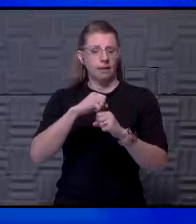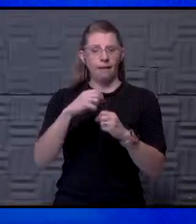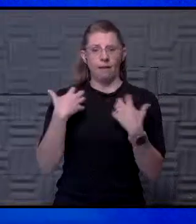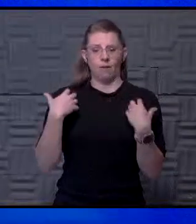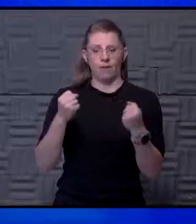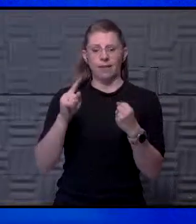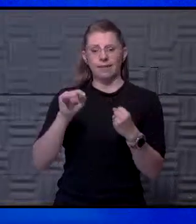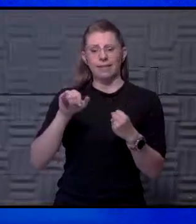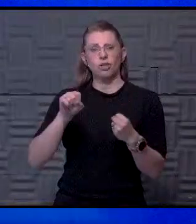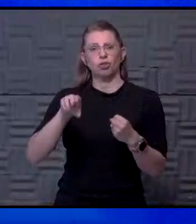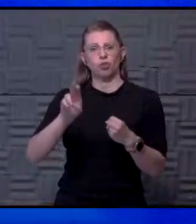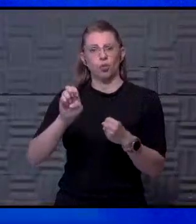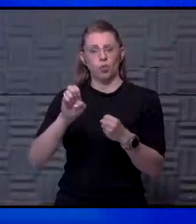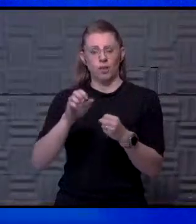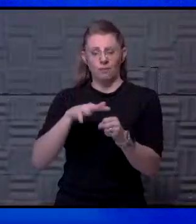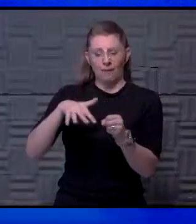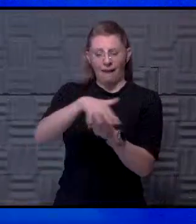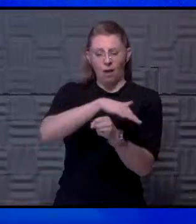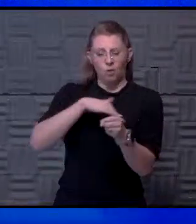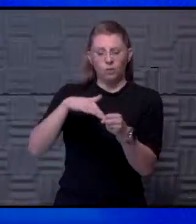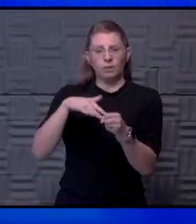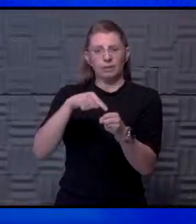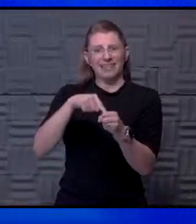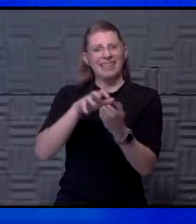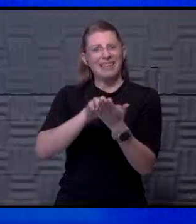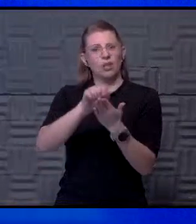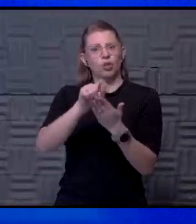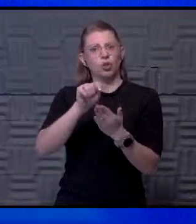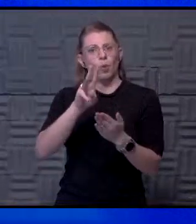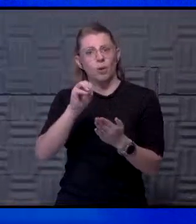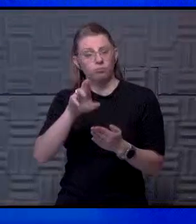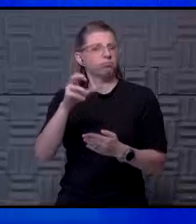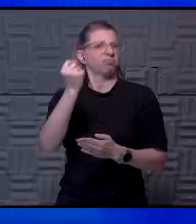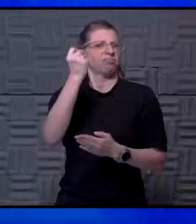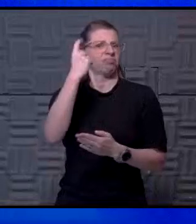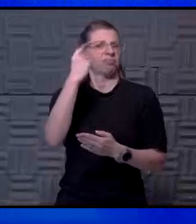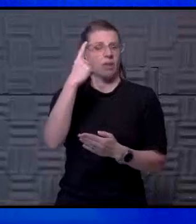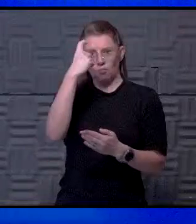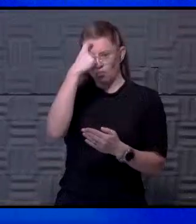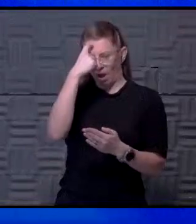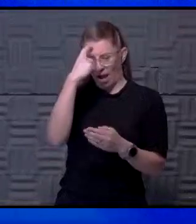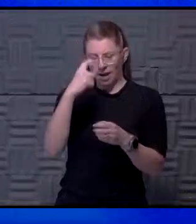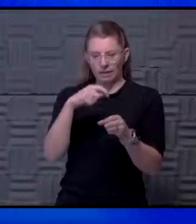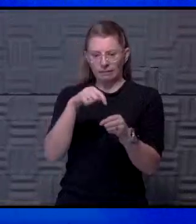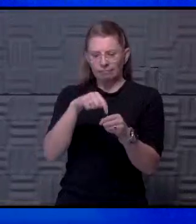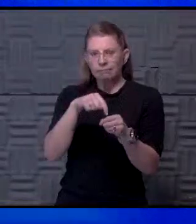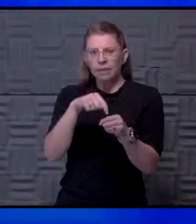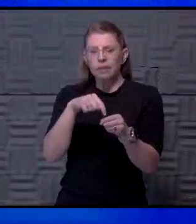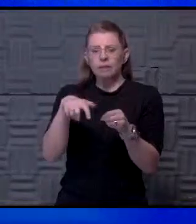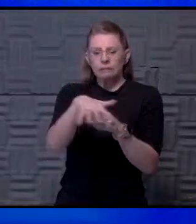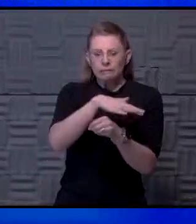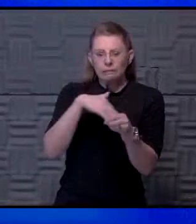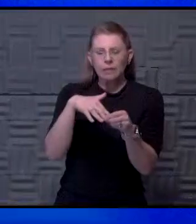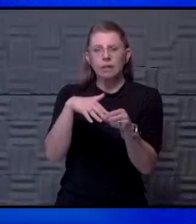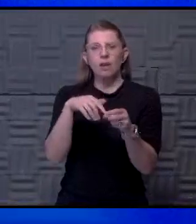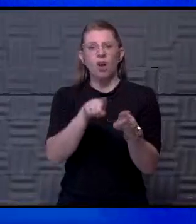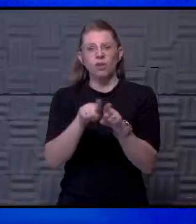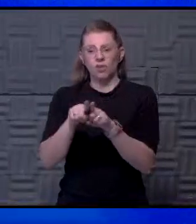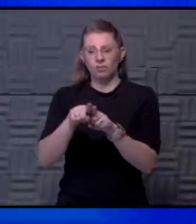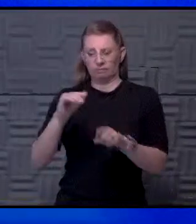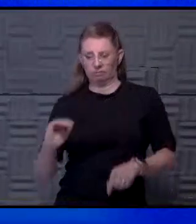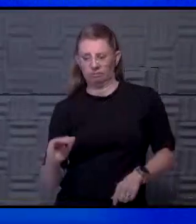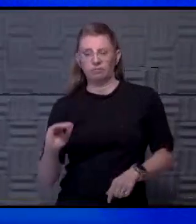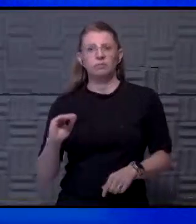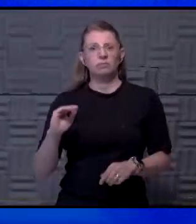conventional radiation therapy cannot do. When you've got cancers in the brain, around other vital organs, you're a little person. Tissue-sparing radiation becomes more